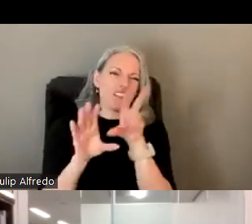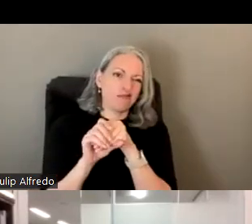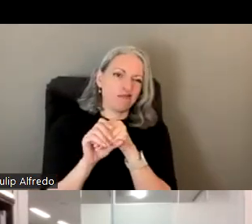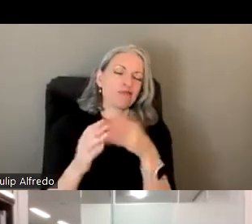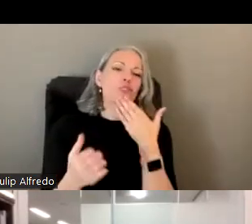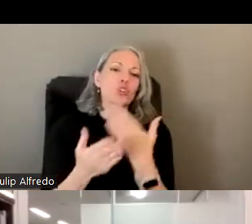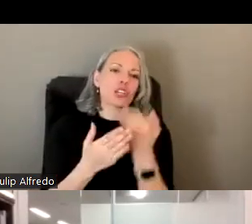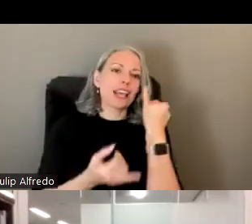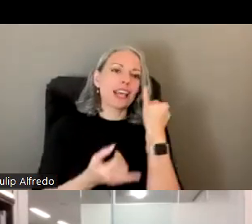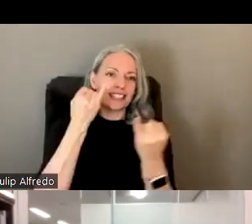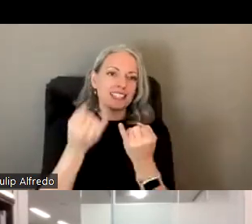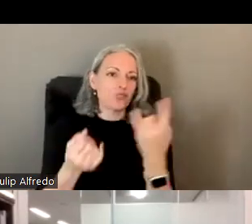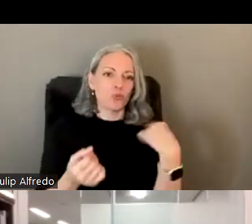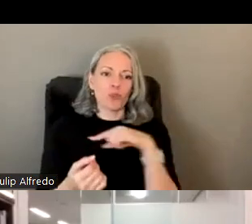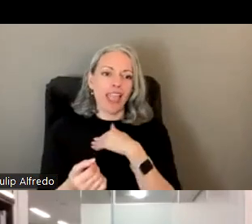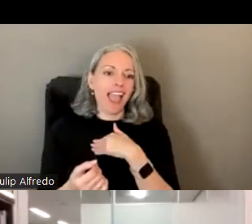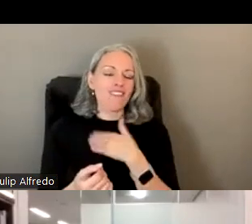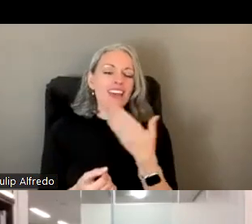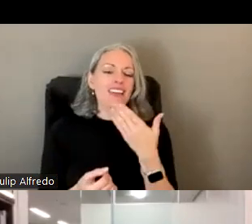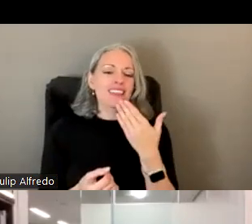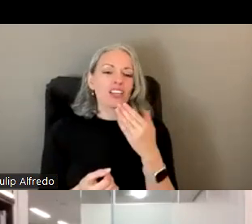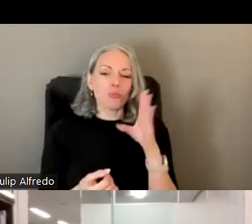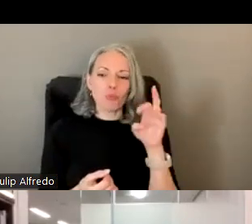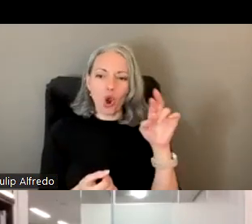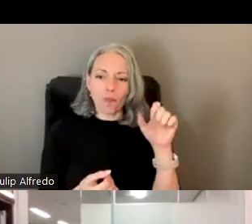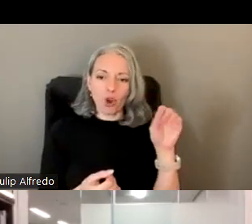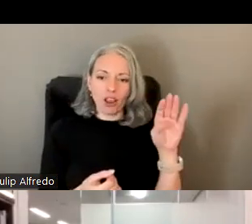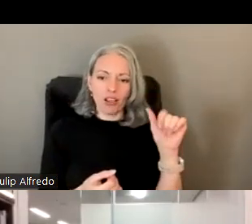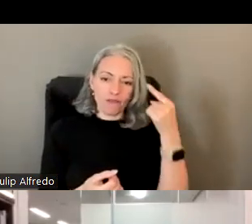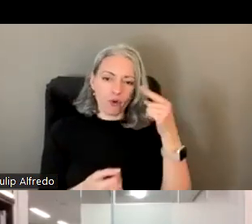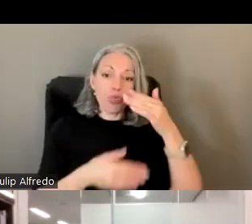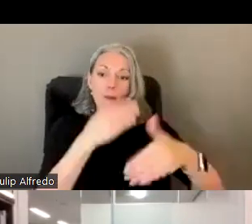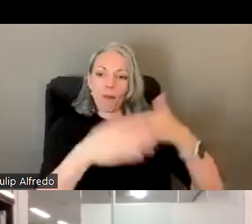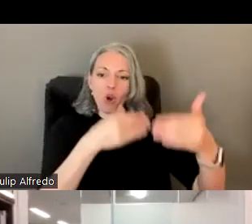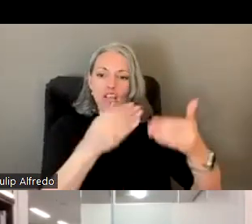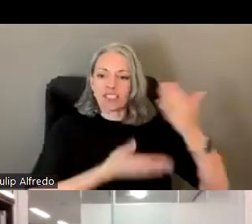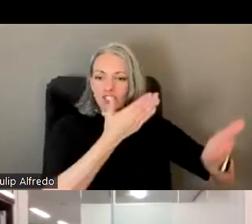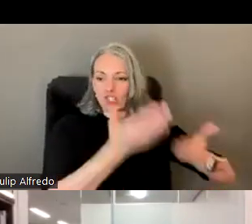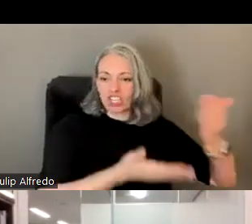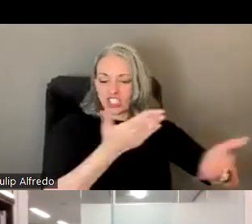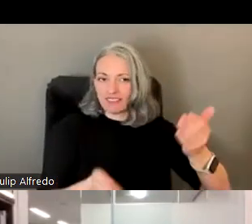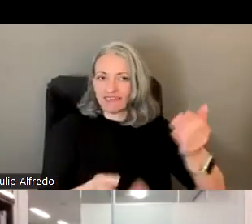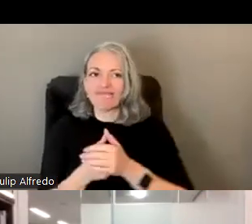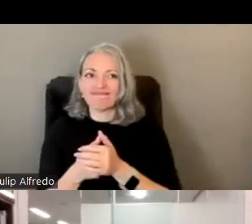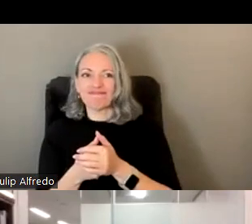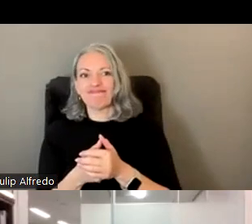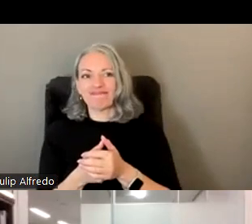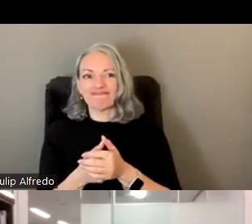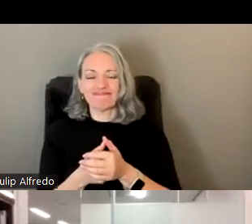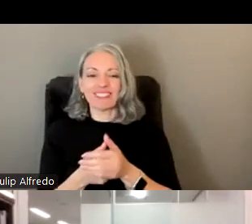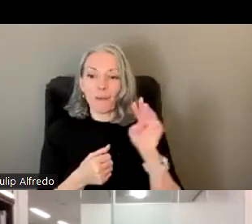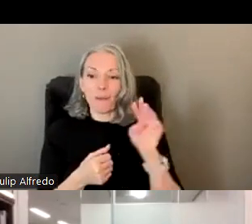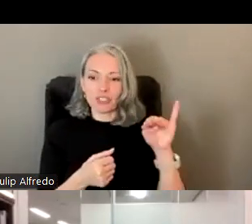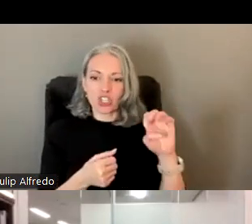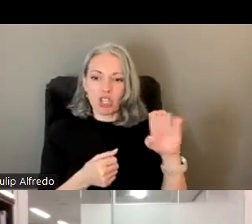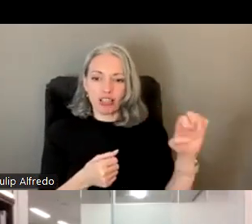ideas as we have. Thanks to Barbara for the process suggestion, so we just didn't end up in a completely stuck place. And Michelle for all the